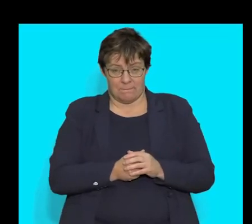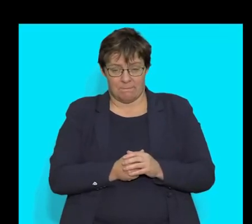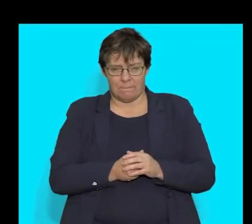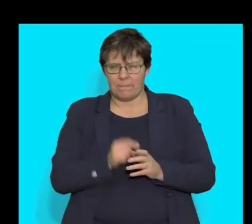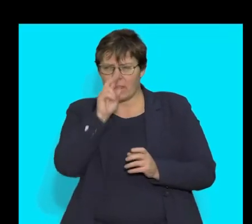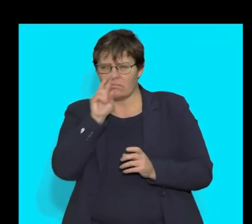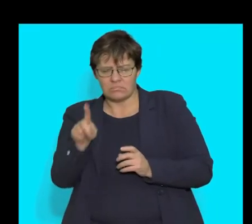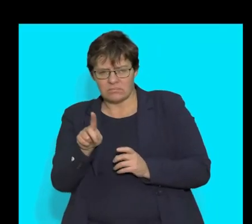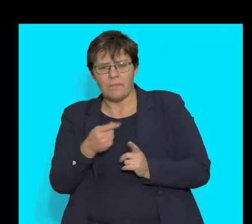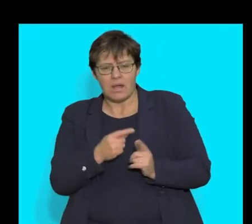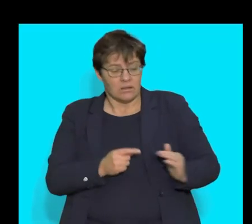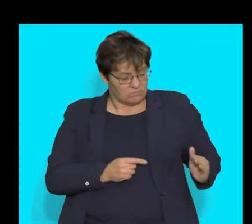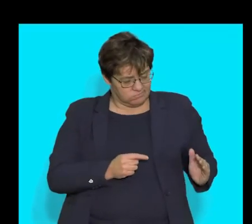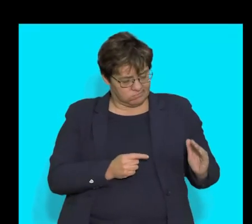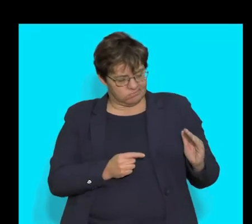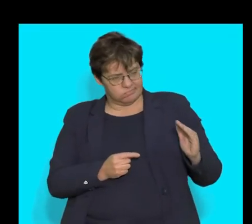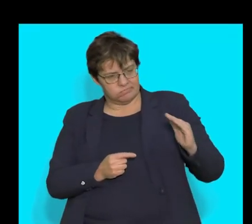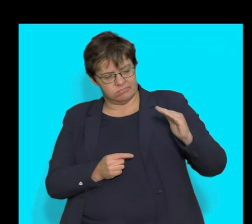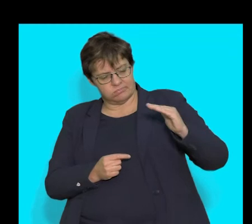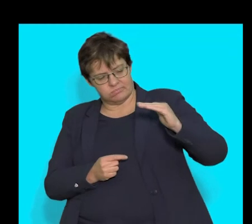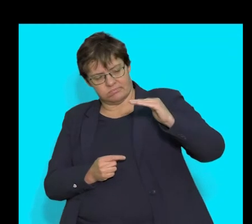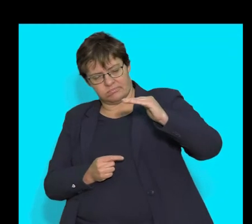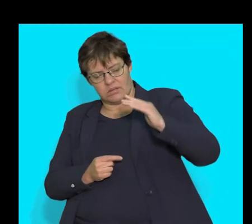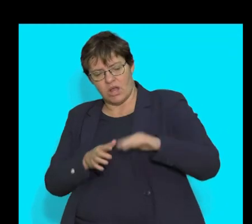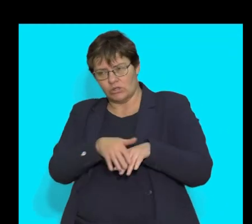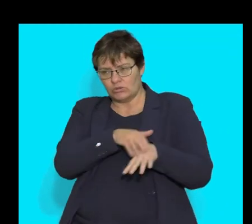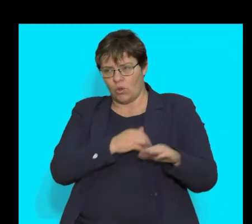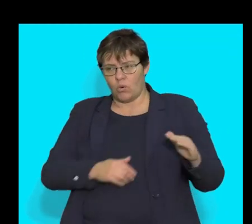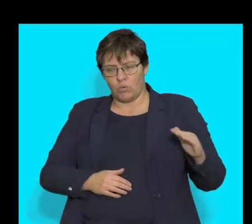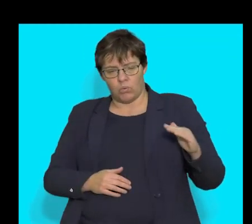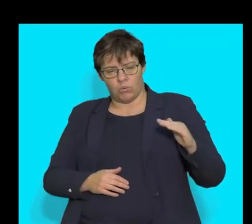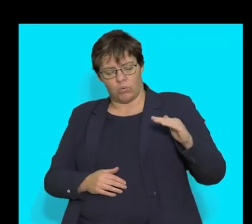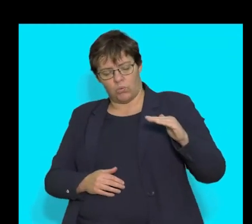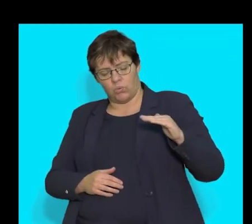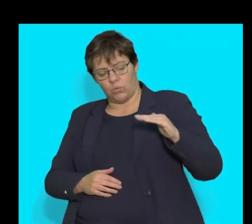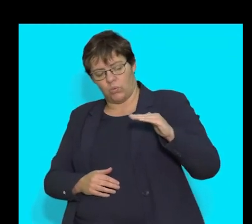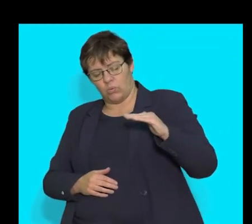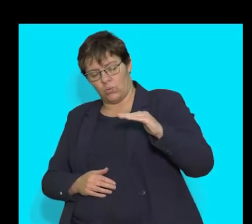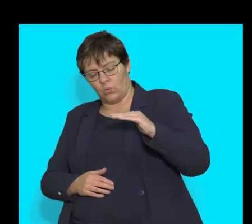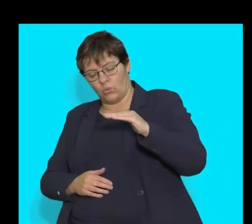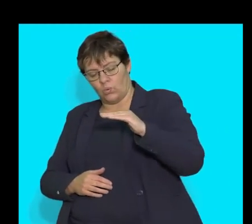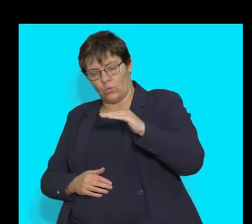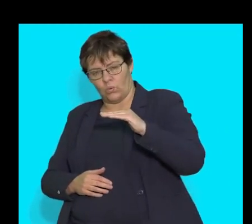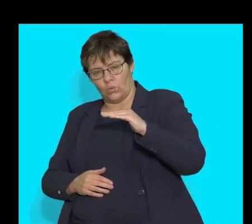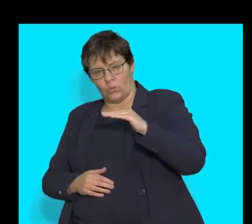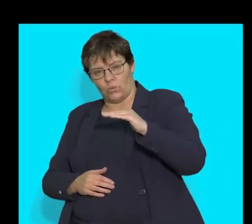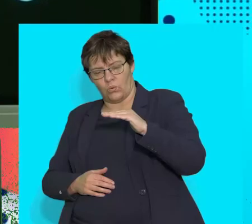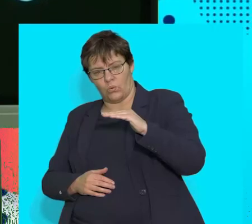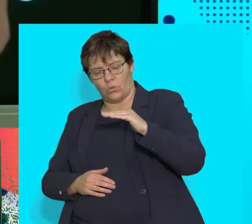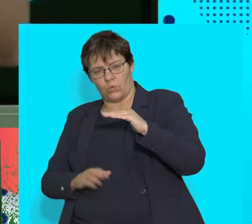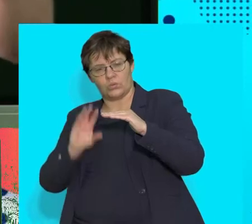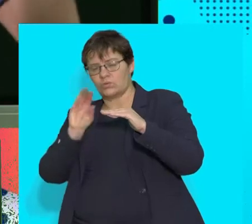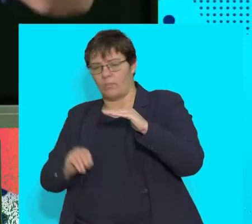It's slowing down. And even over there, it's slowing down. And over here, it's stopped.